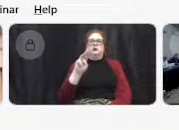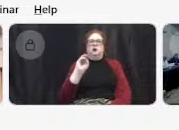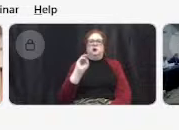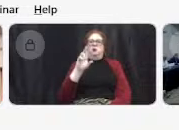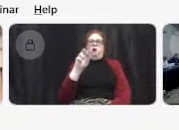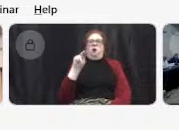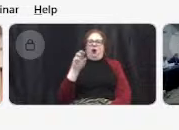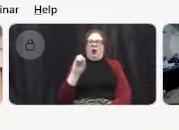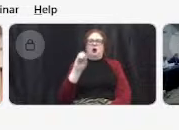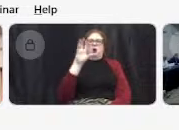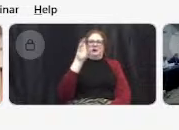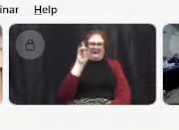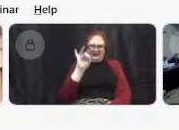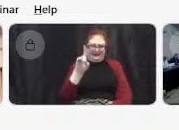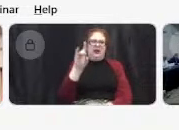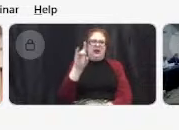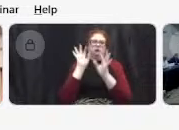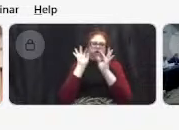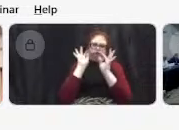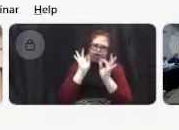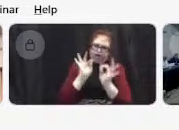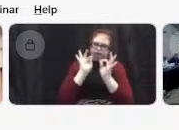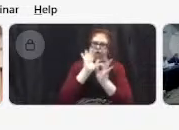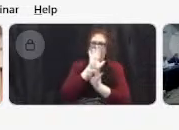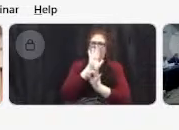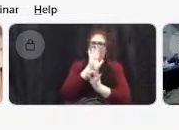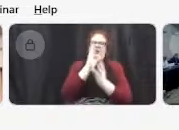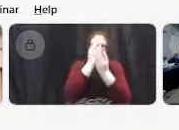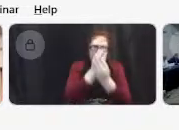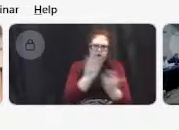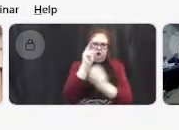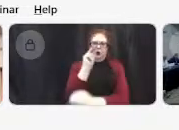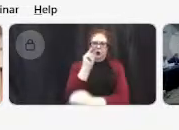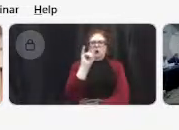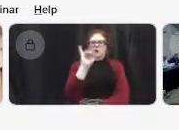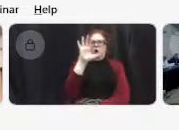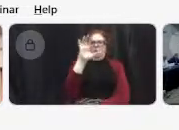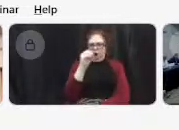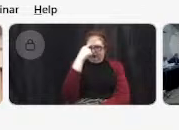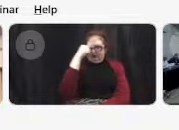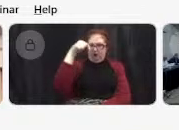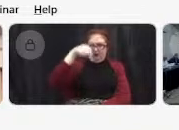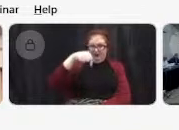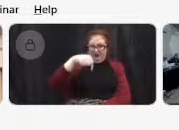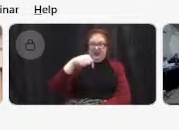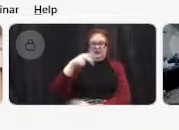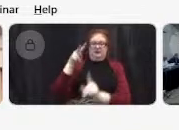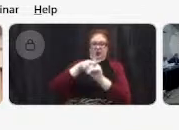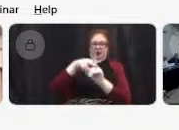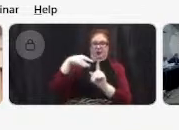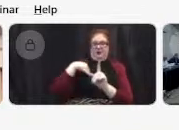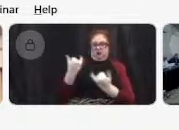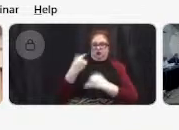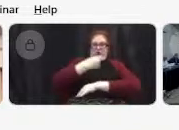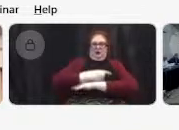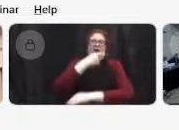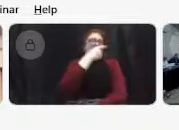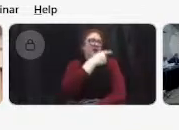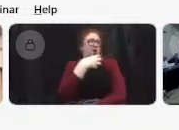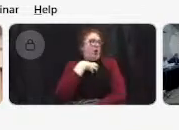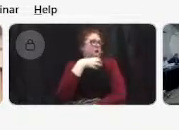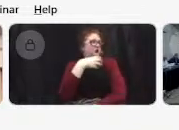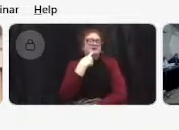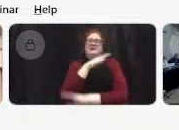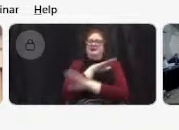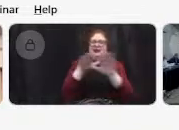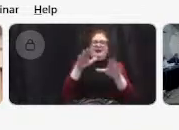this application, and the objectors, they stated they did not receive a notification. We